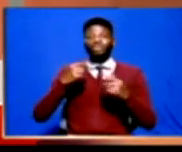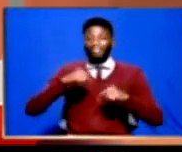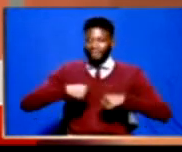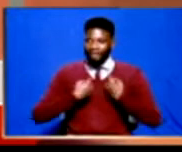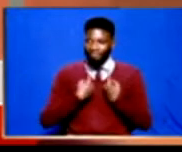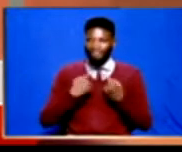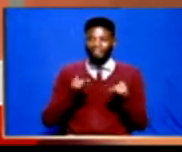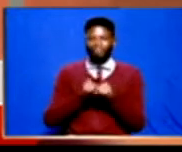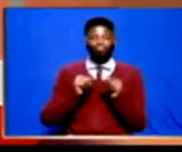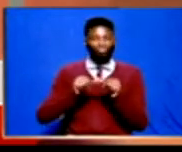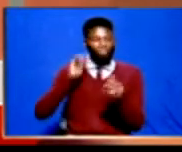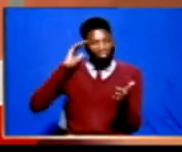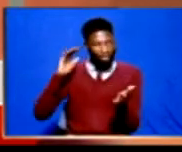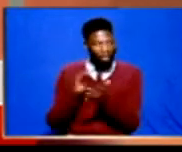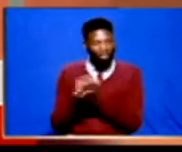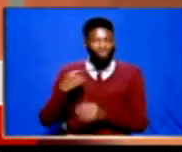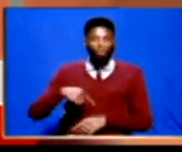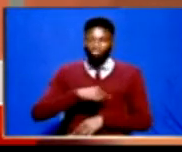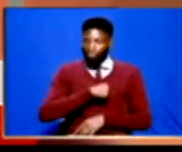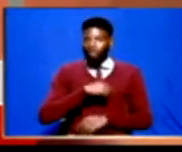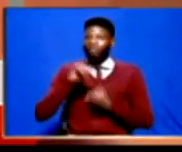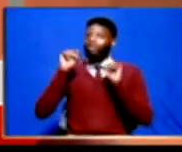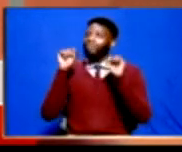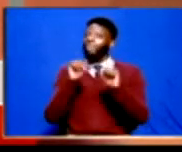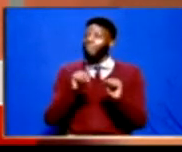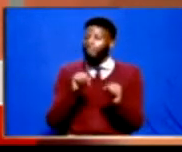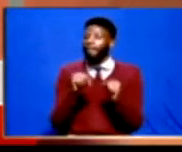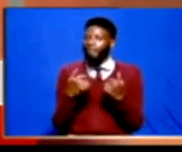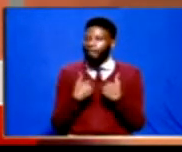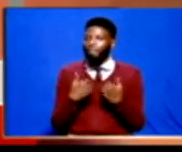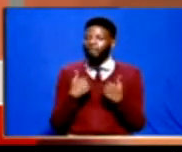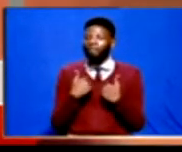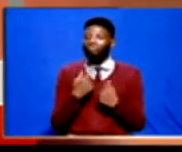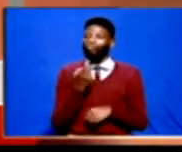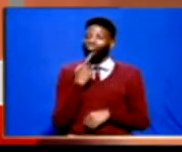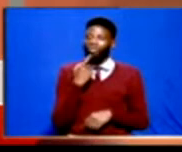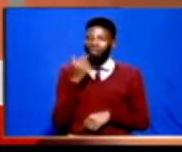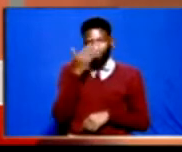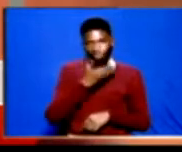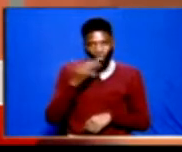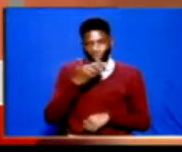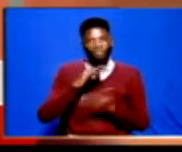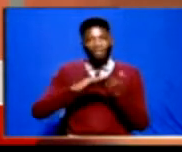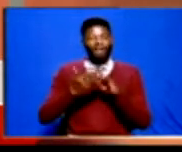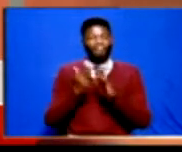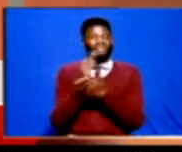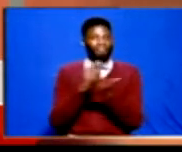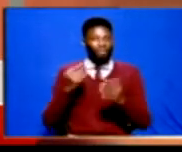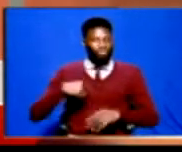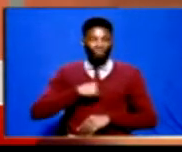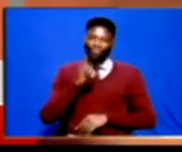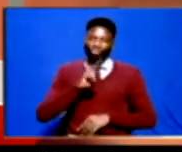that we will have this Turkana oil become something that we can be able to utilize for the